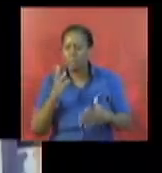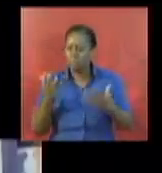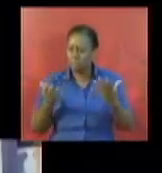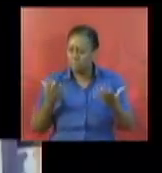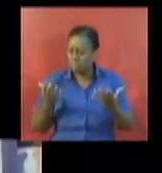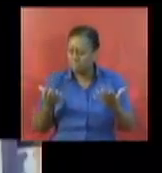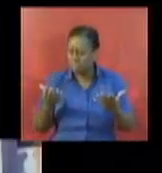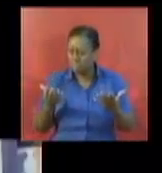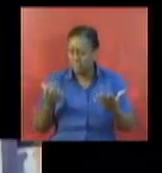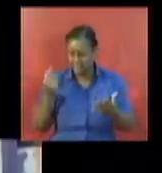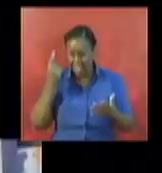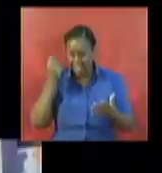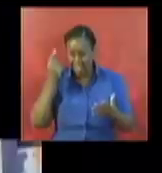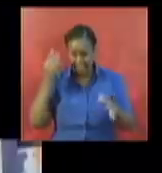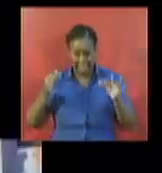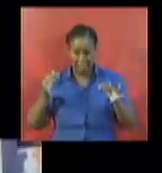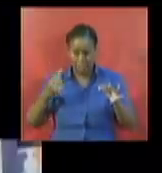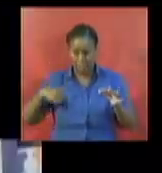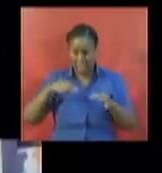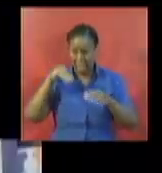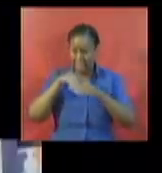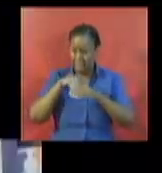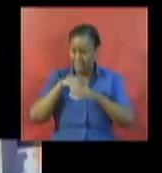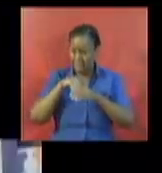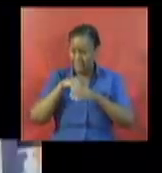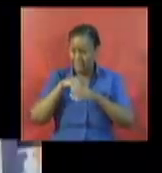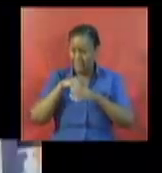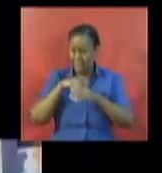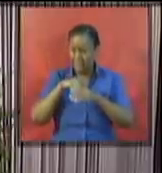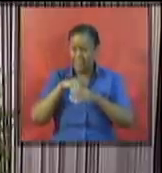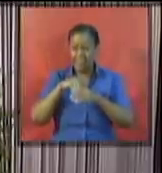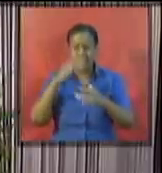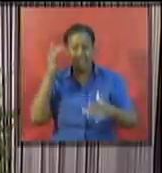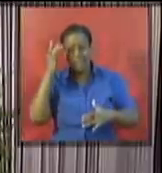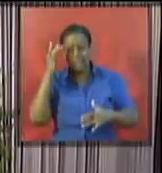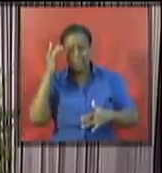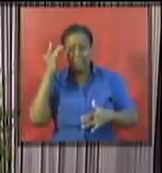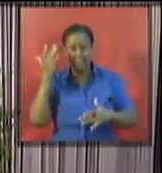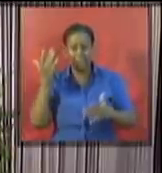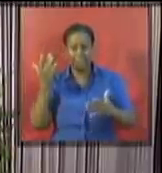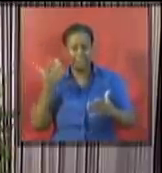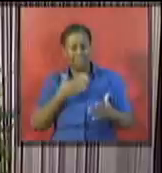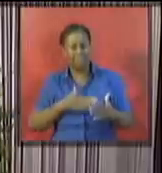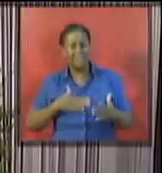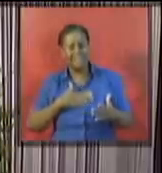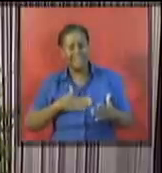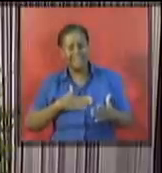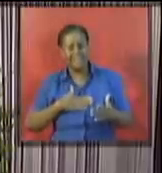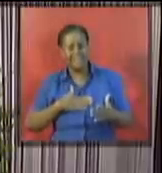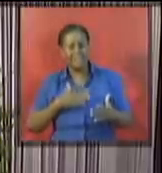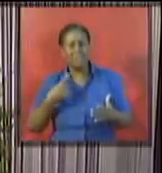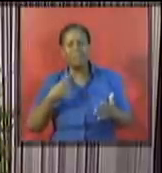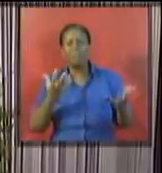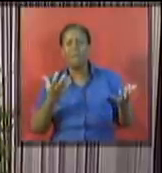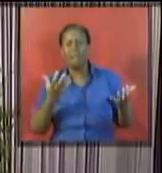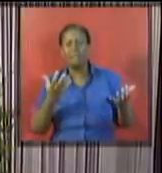sick. So my question is, Astronaut, we need to keep the question short. I think we have gotten the drift, but we want to allow other people.